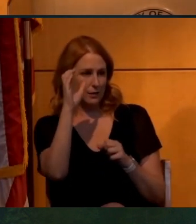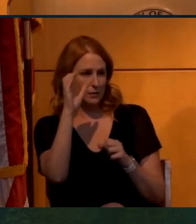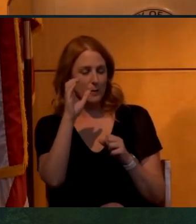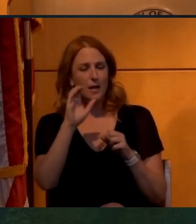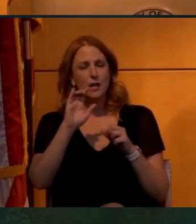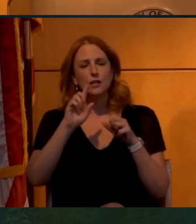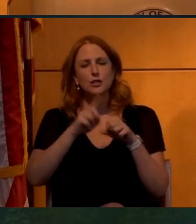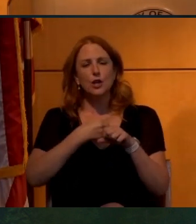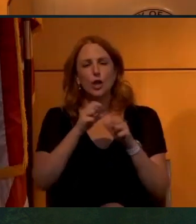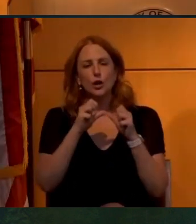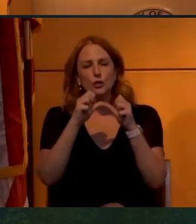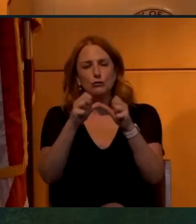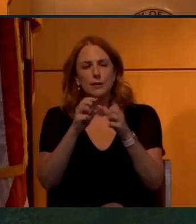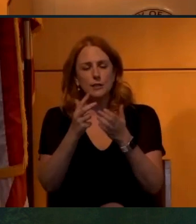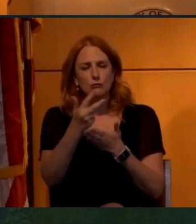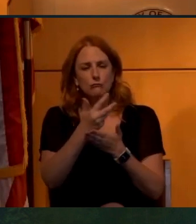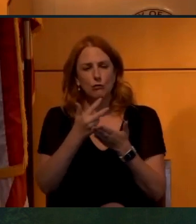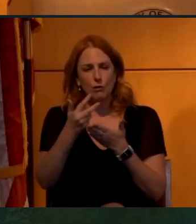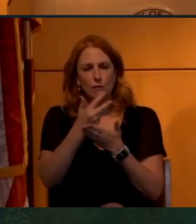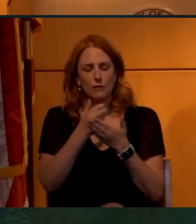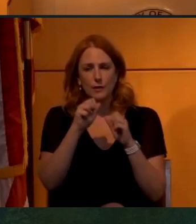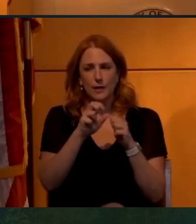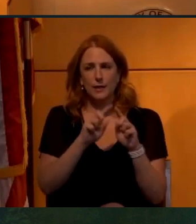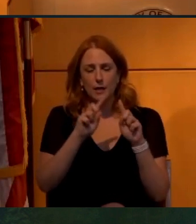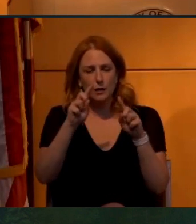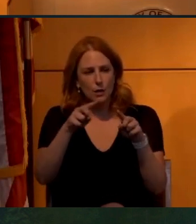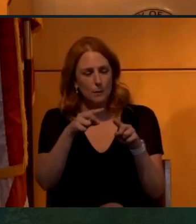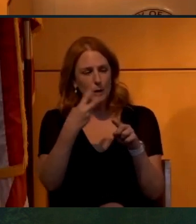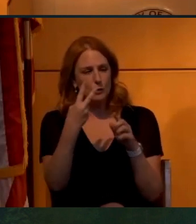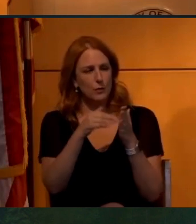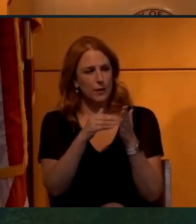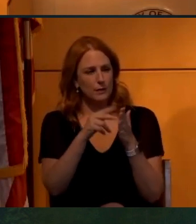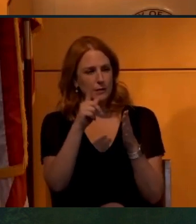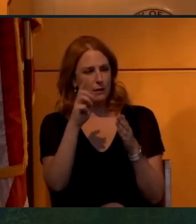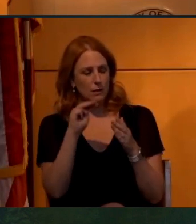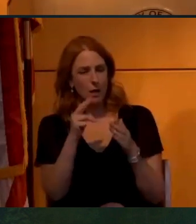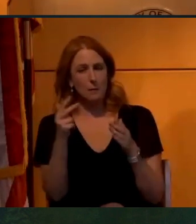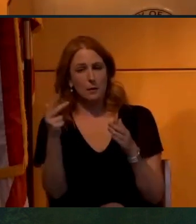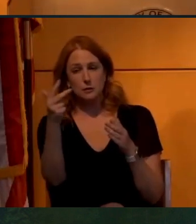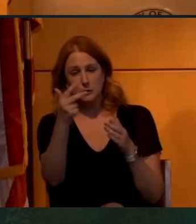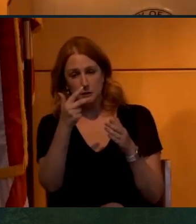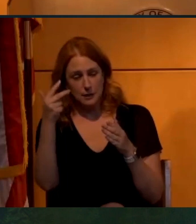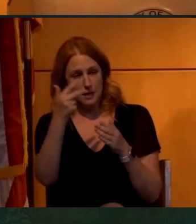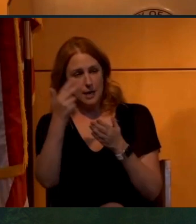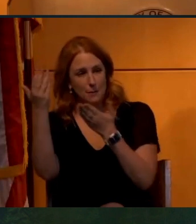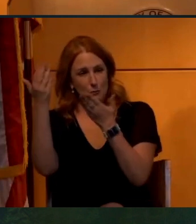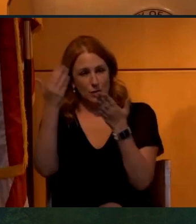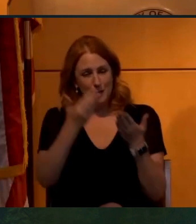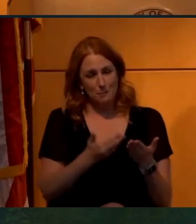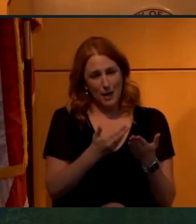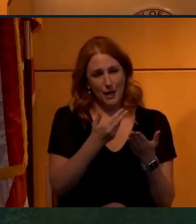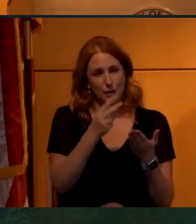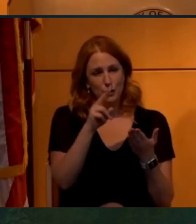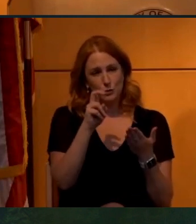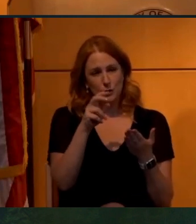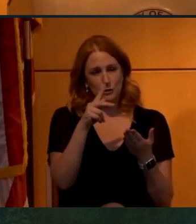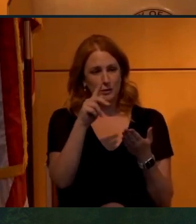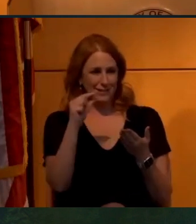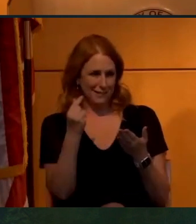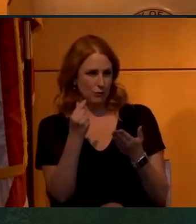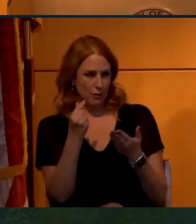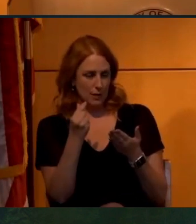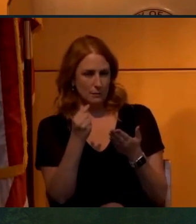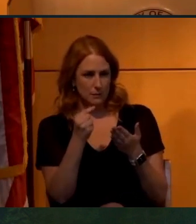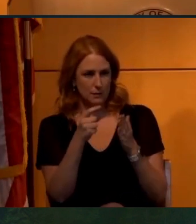rover that is capable of traversing about 2,000 kilometers and returning about 100 kilograms of samples taken at sites within